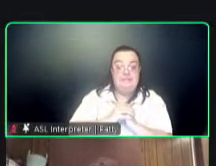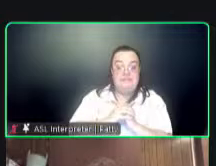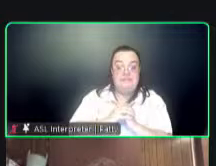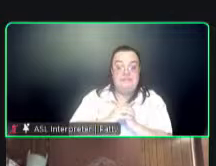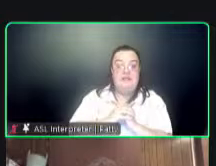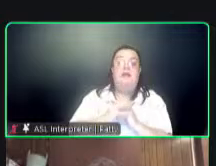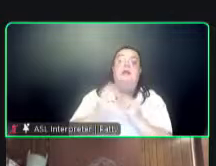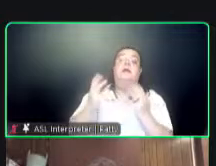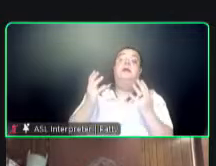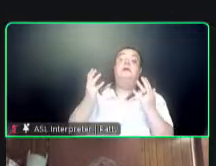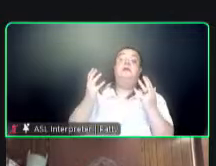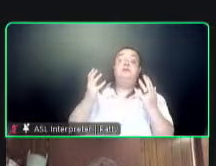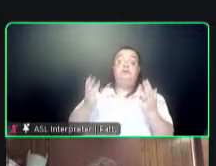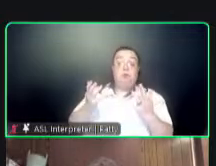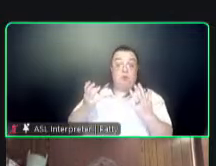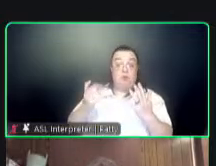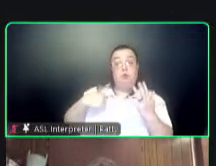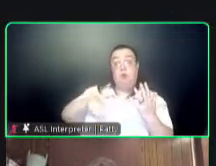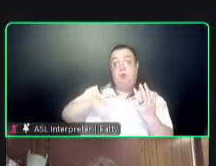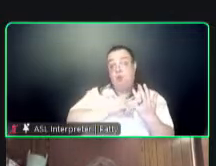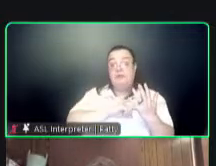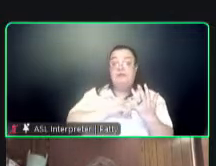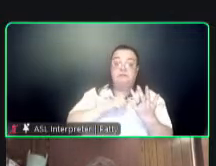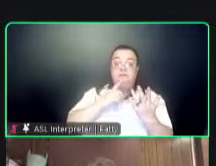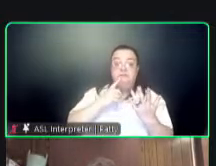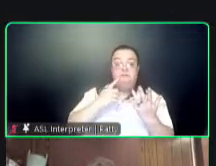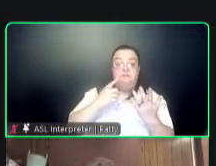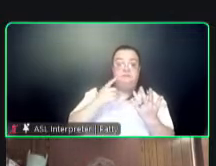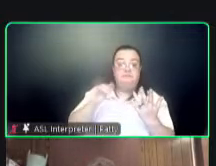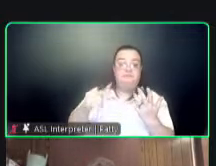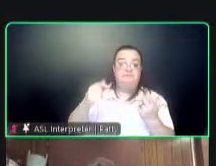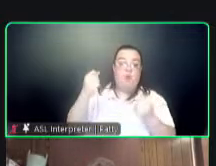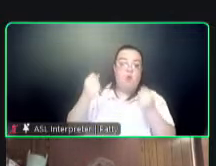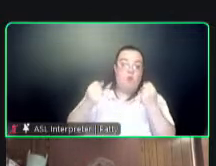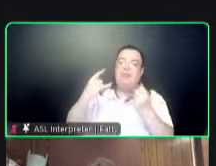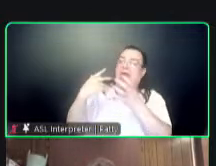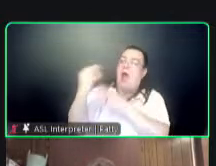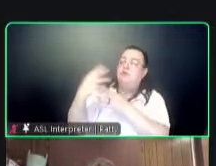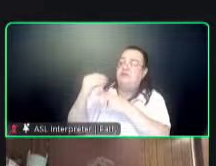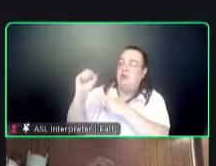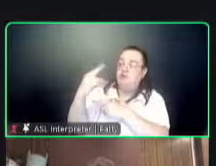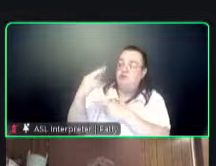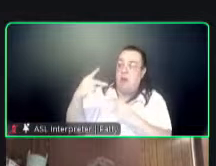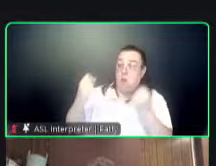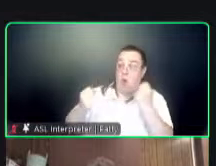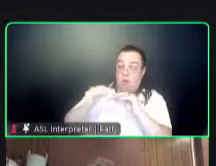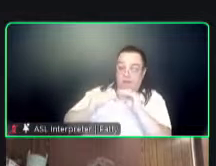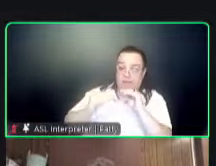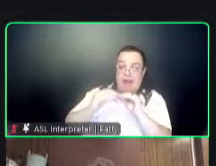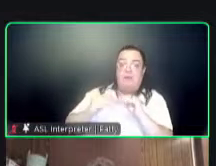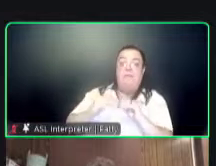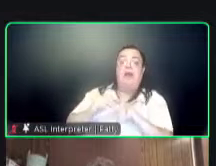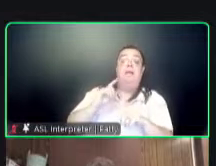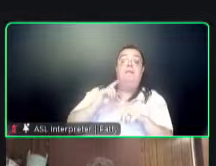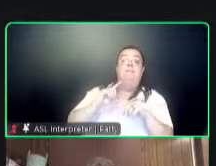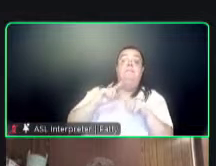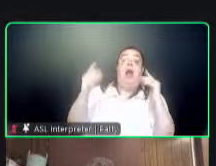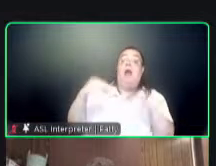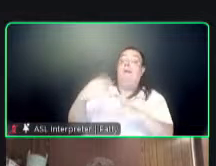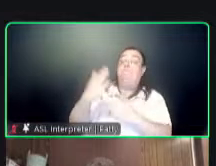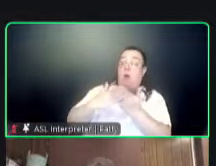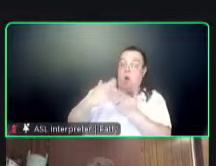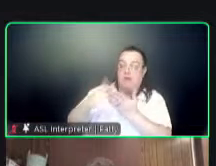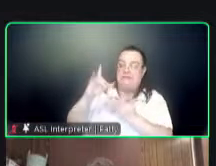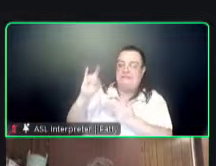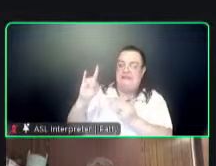So we've maintained our outside shop auto repair, but we did tweak down the auto parts. It'll be